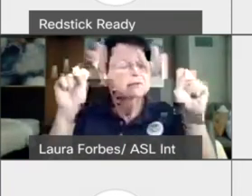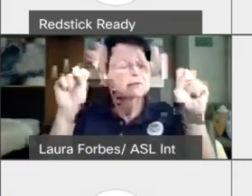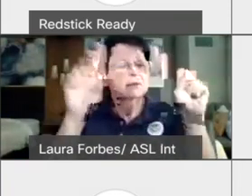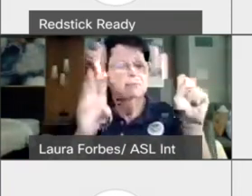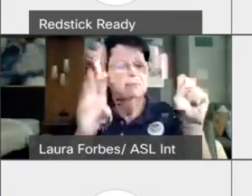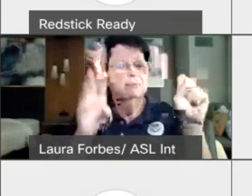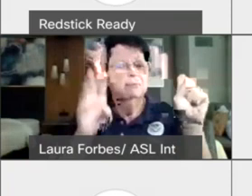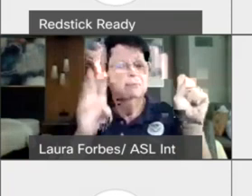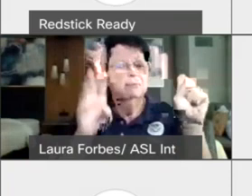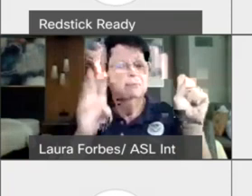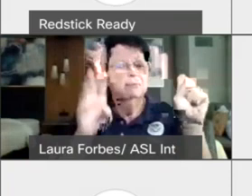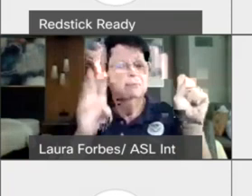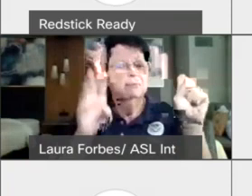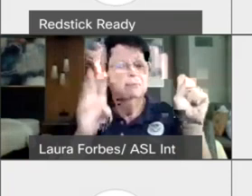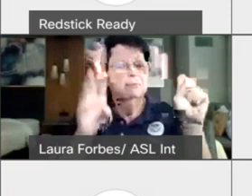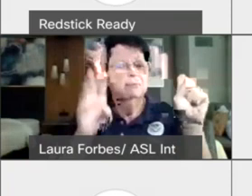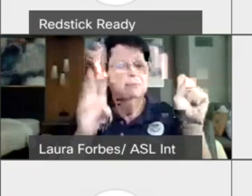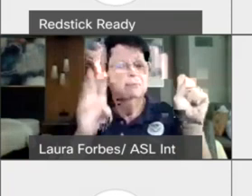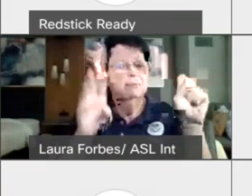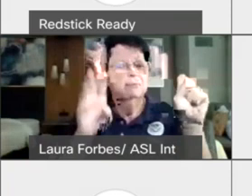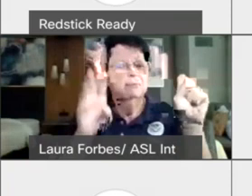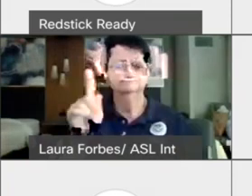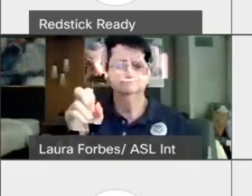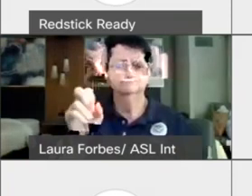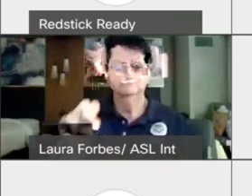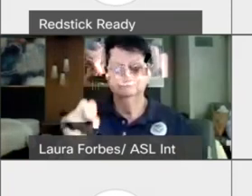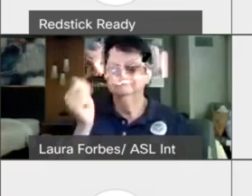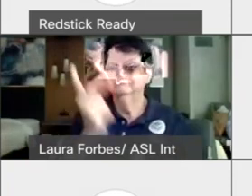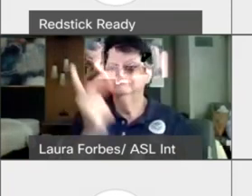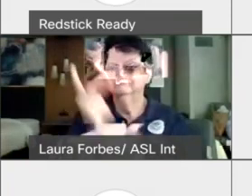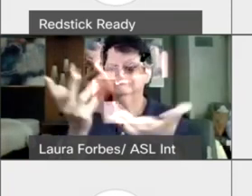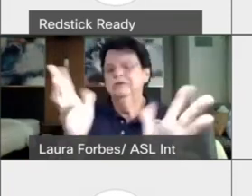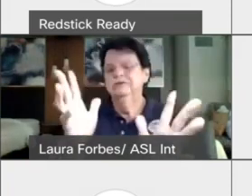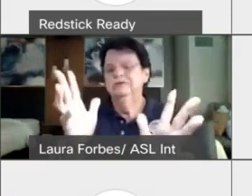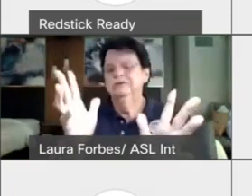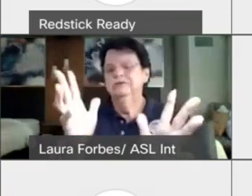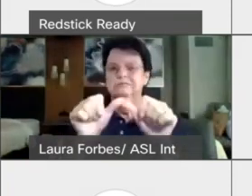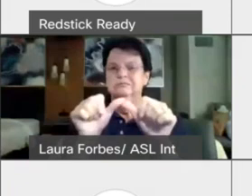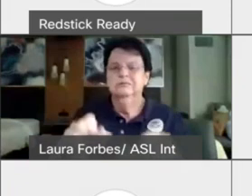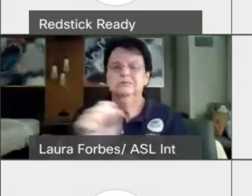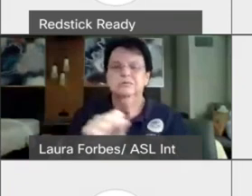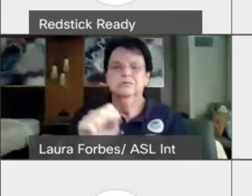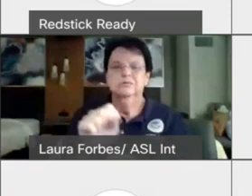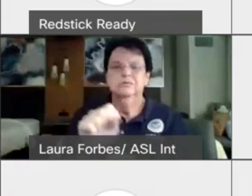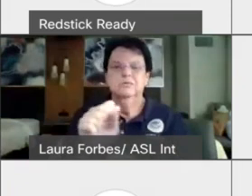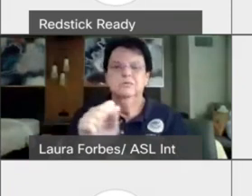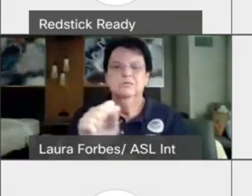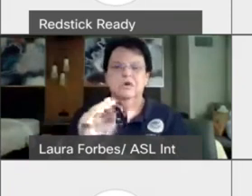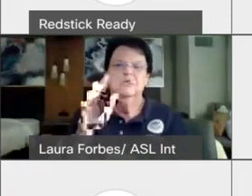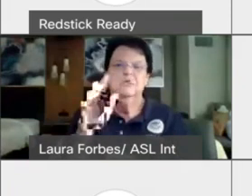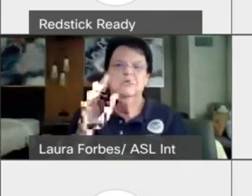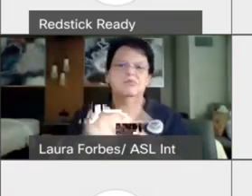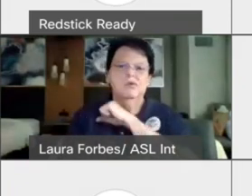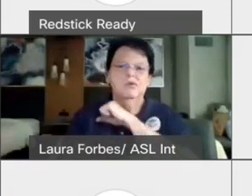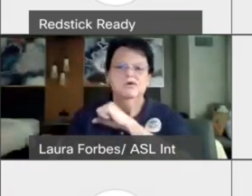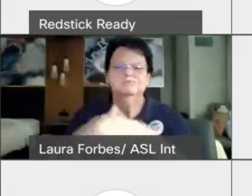major disaster declaration that made these types of assistance available. And we'll continue to work with our parish and local partners to be